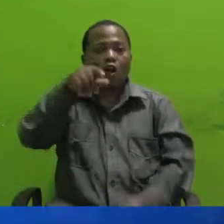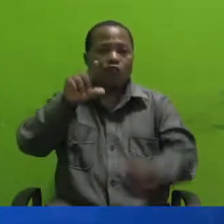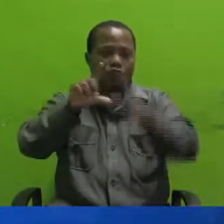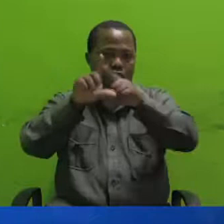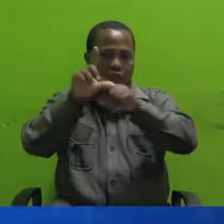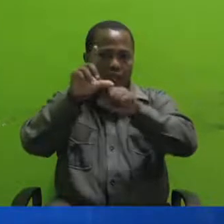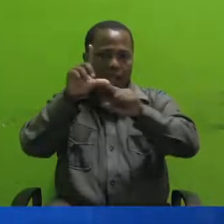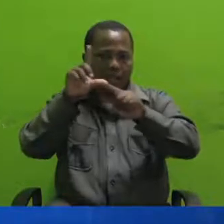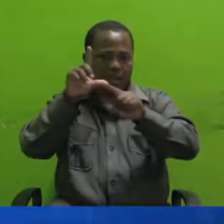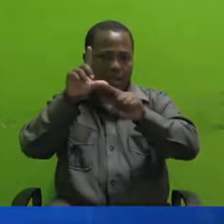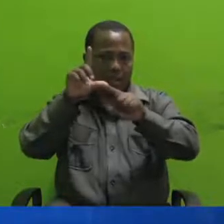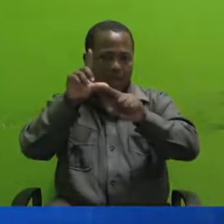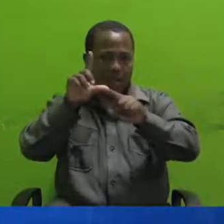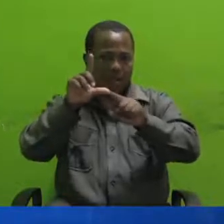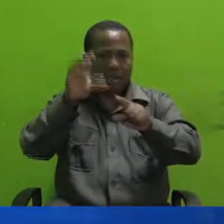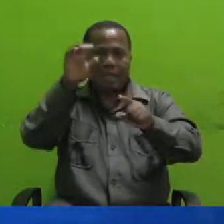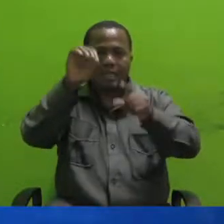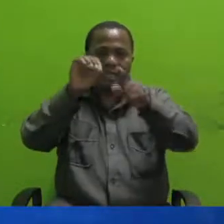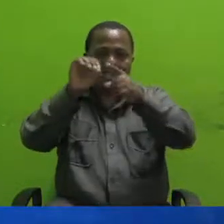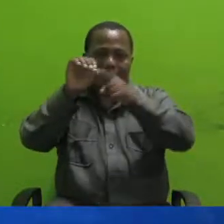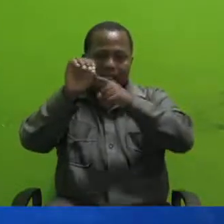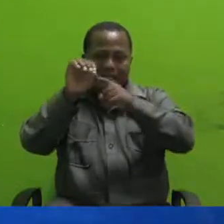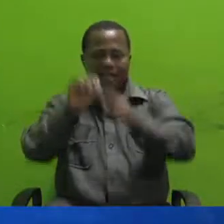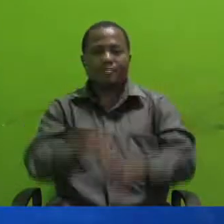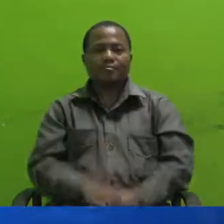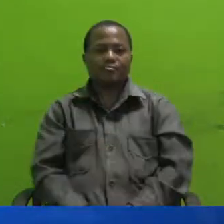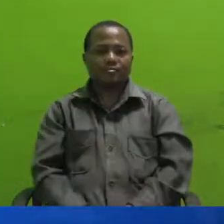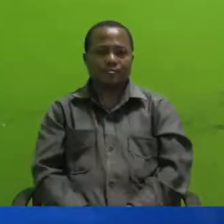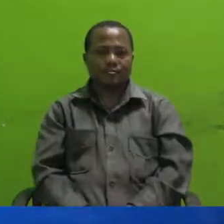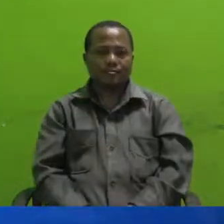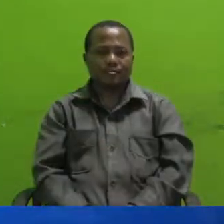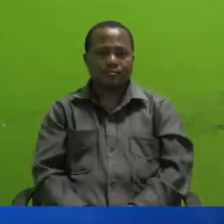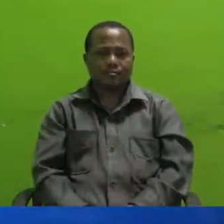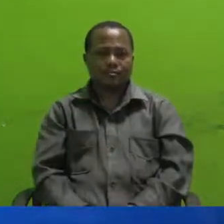of angle theta